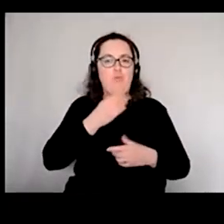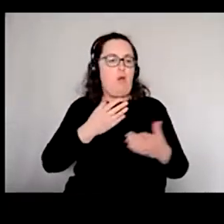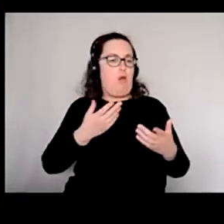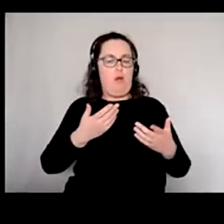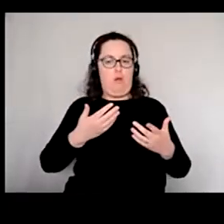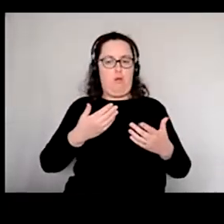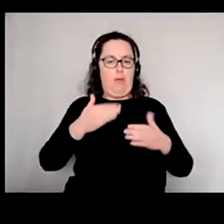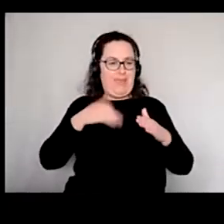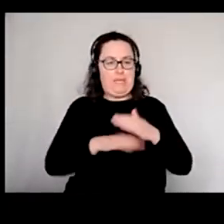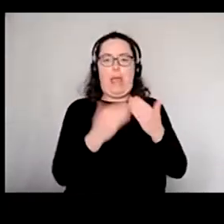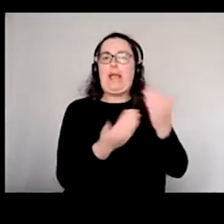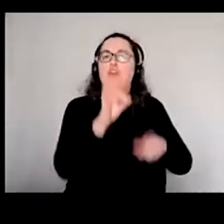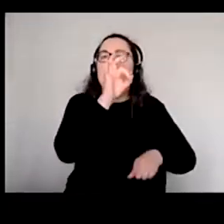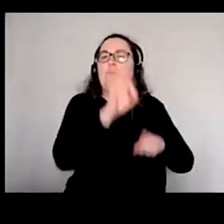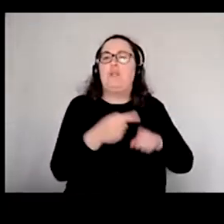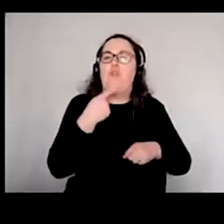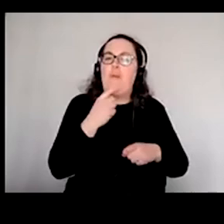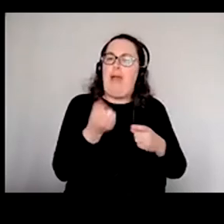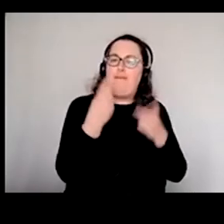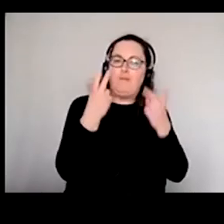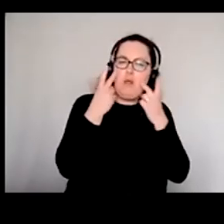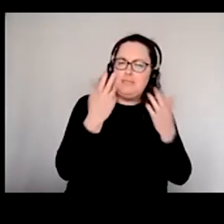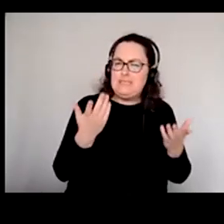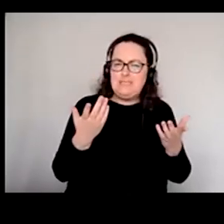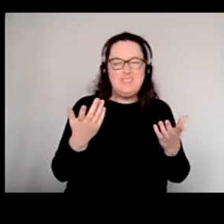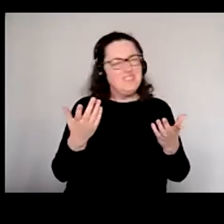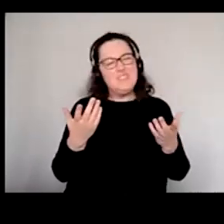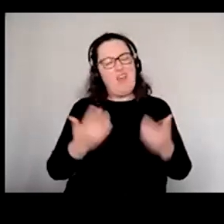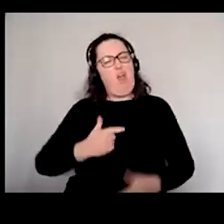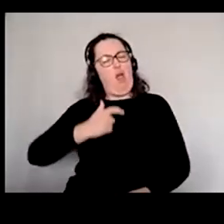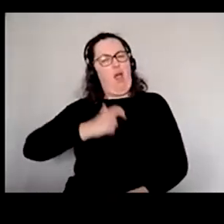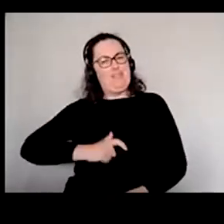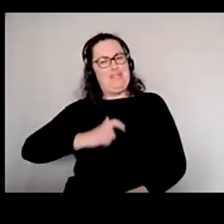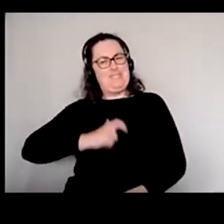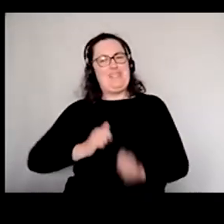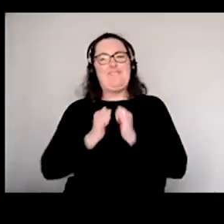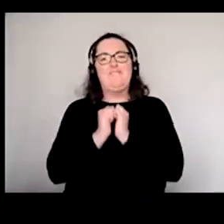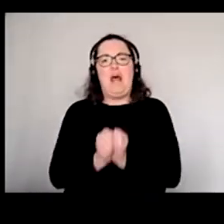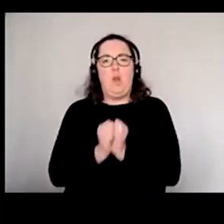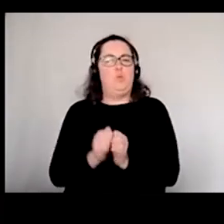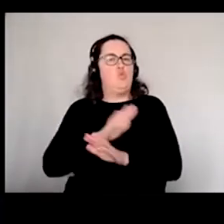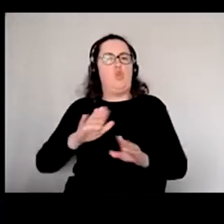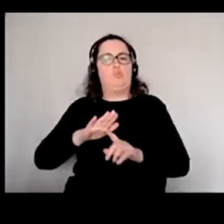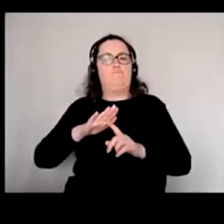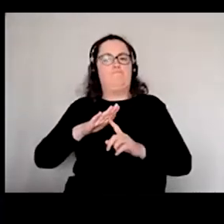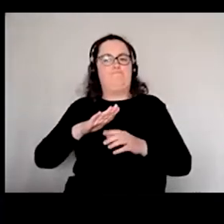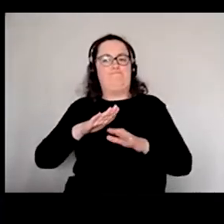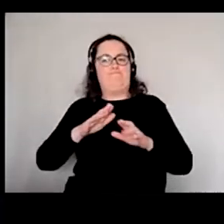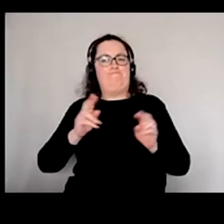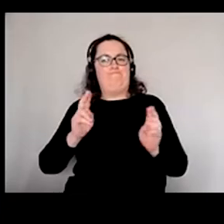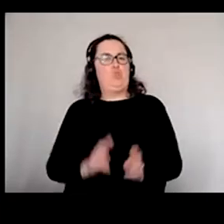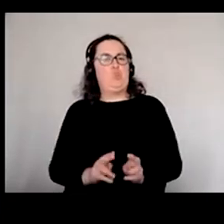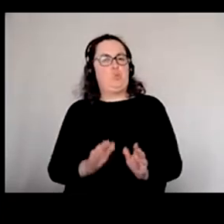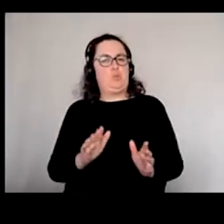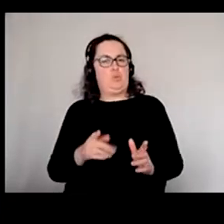it's owning our identity and having that valued rather than diminished. I think what I'd say when